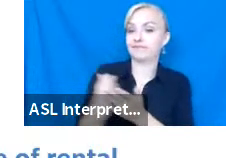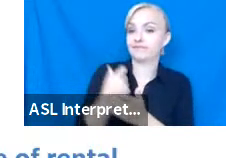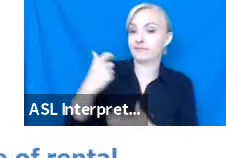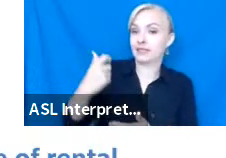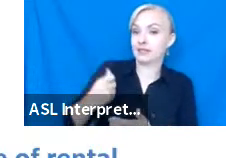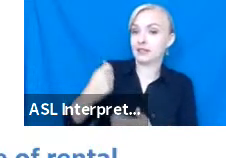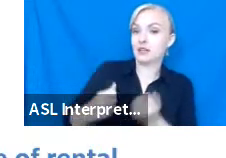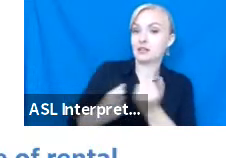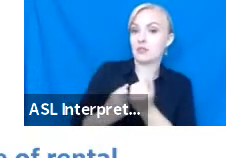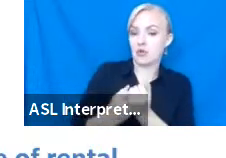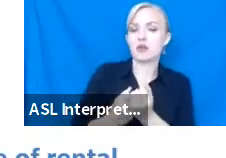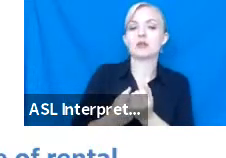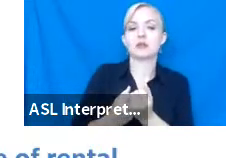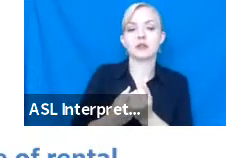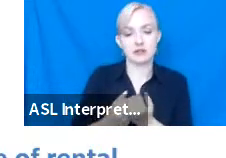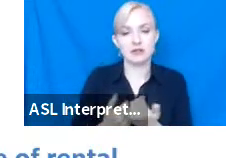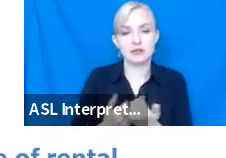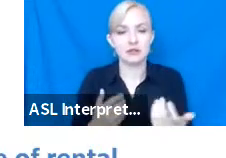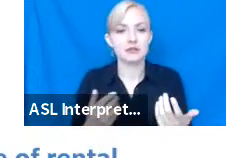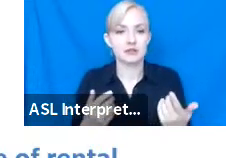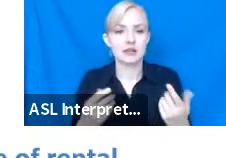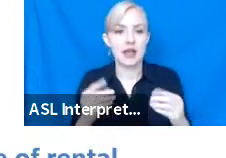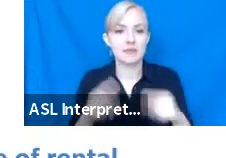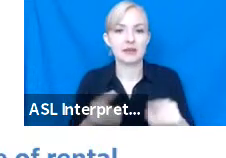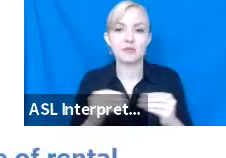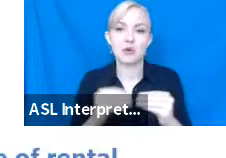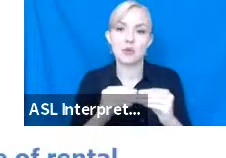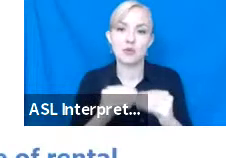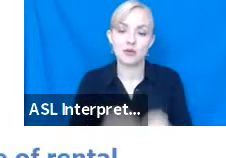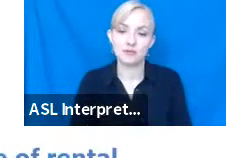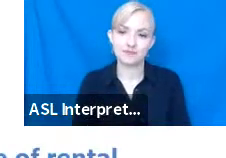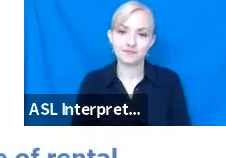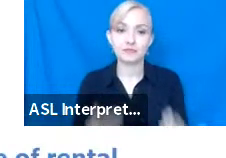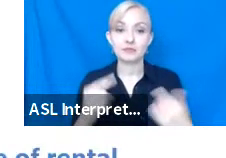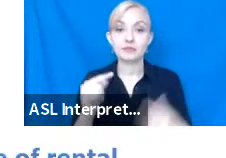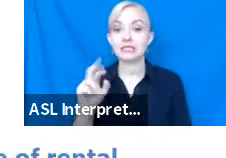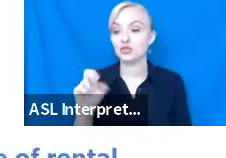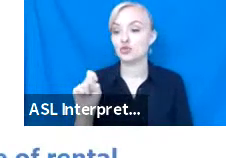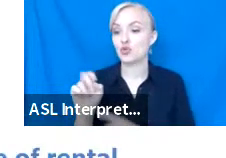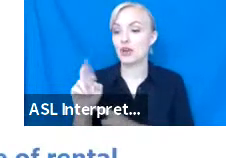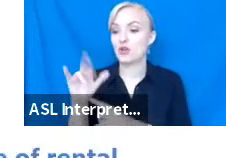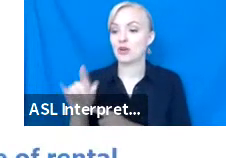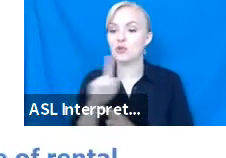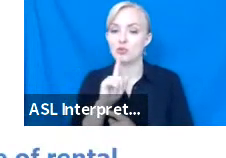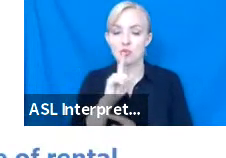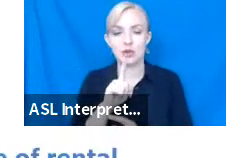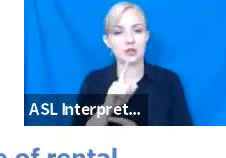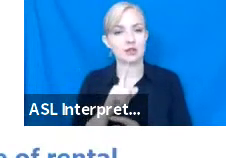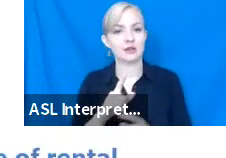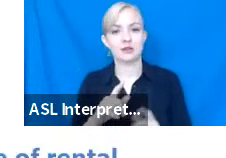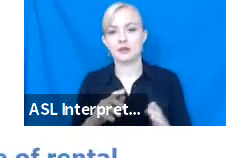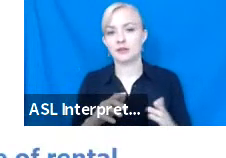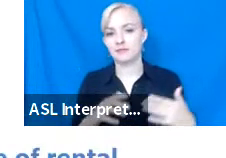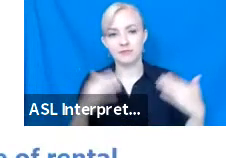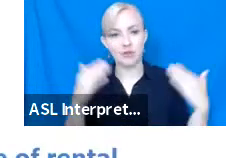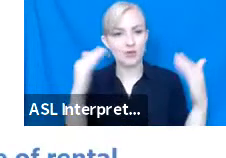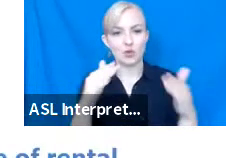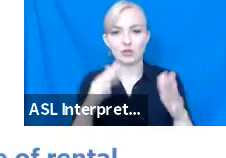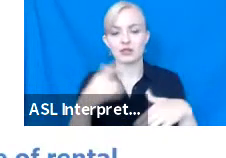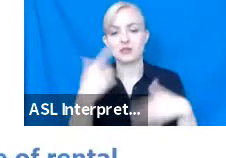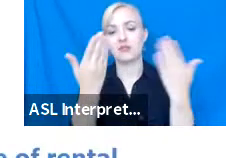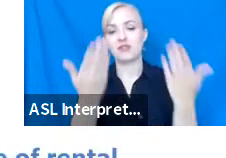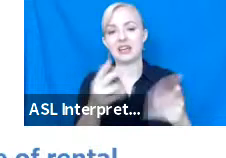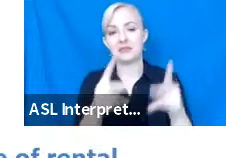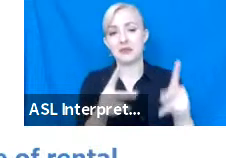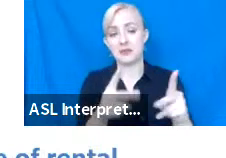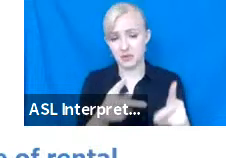to support people on the ground in real time. Treasury has leaned in on providing grantees